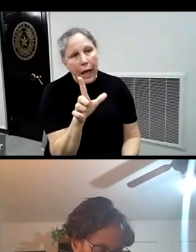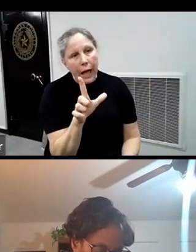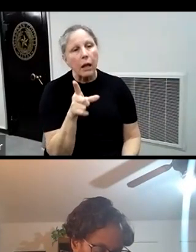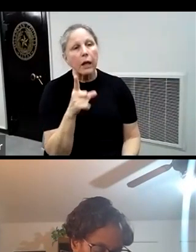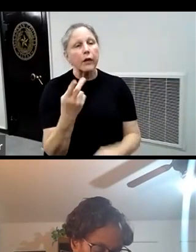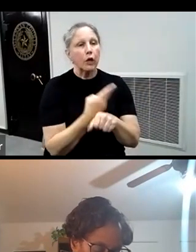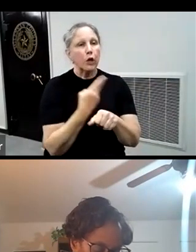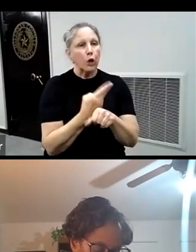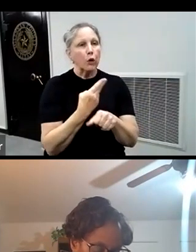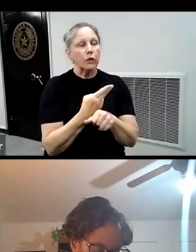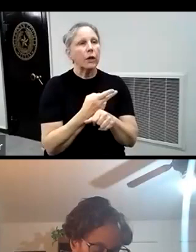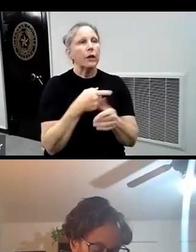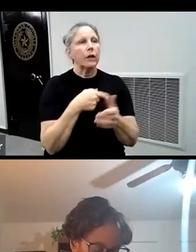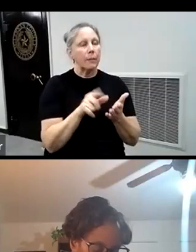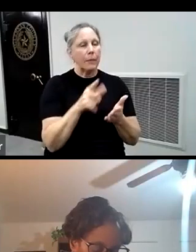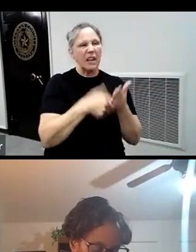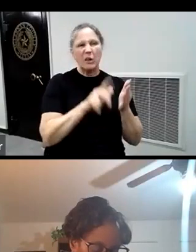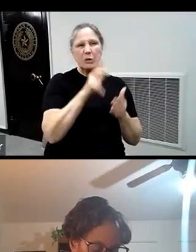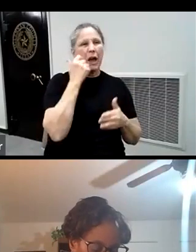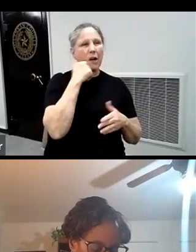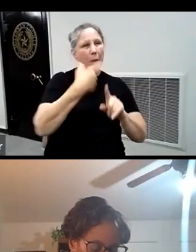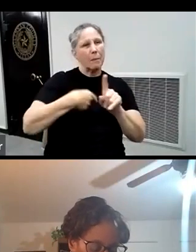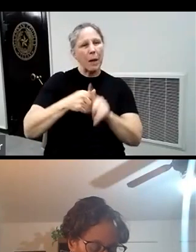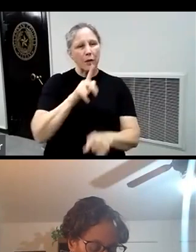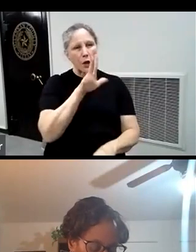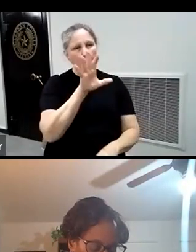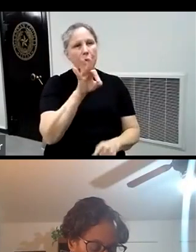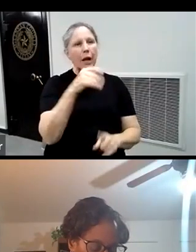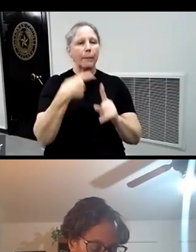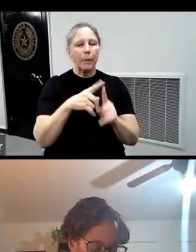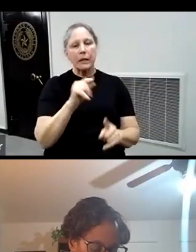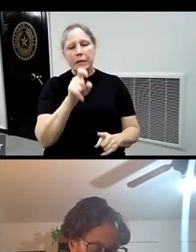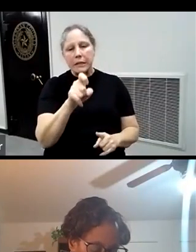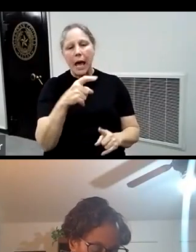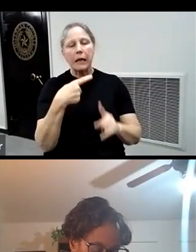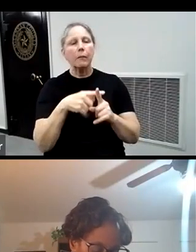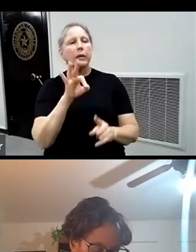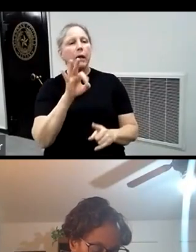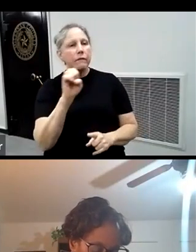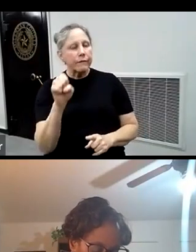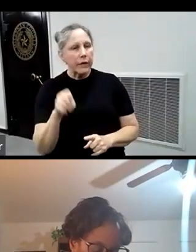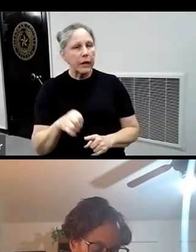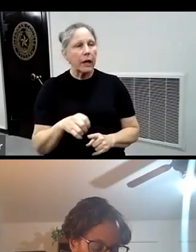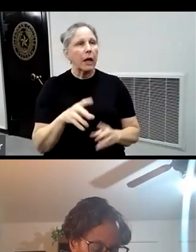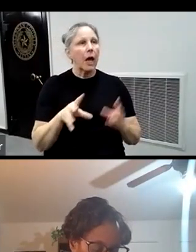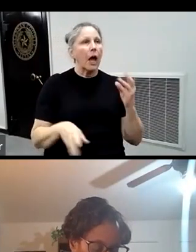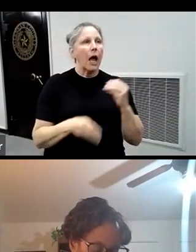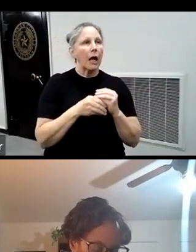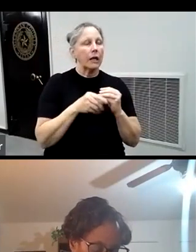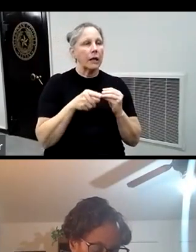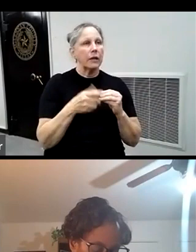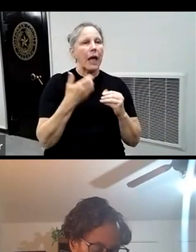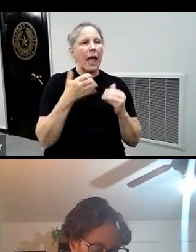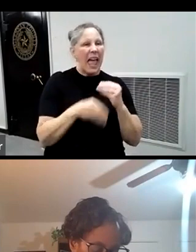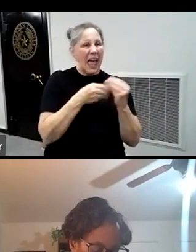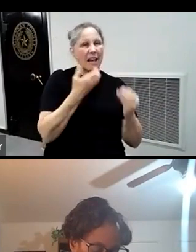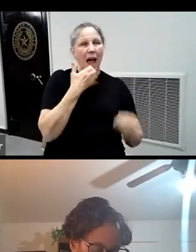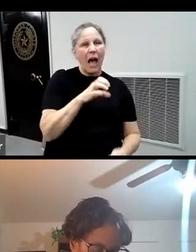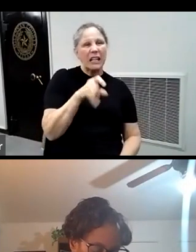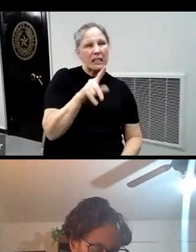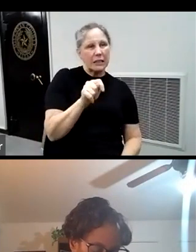currently be $39 a month plus taxes and fees. The fee added to the hotspot with